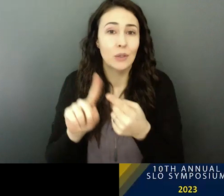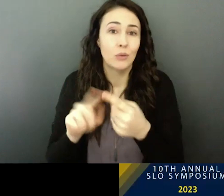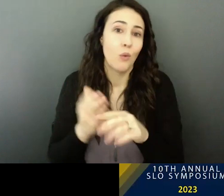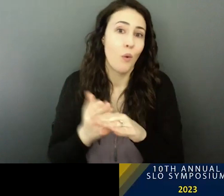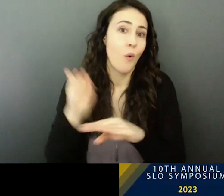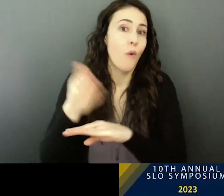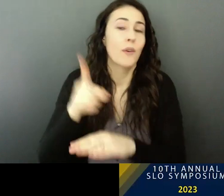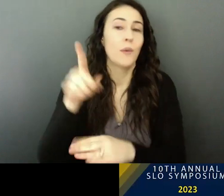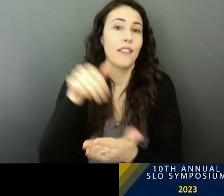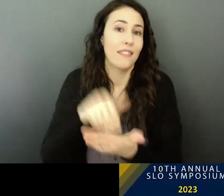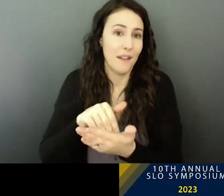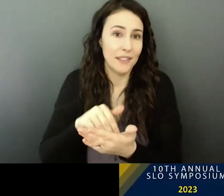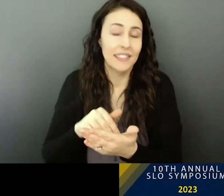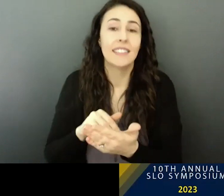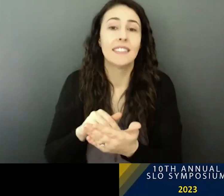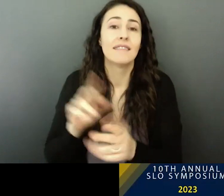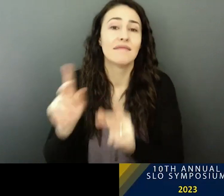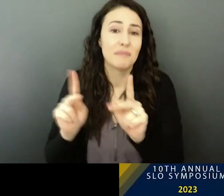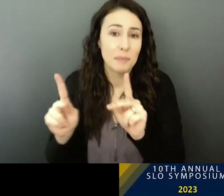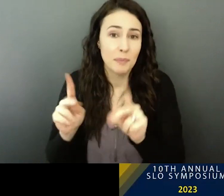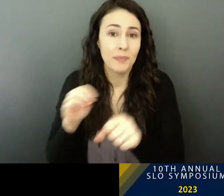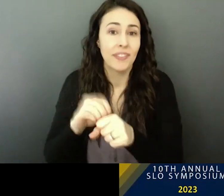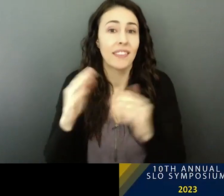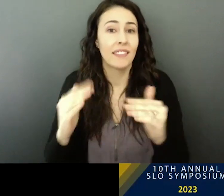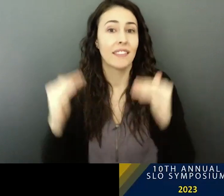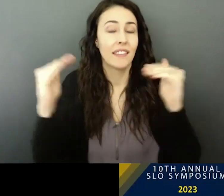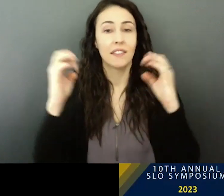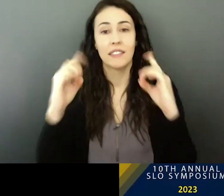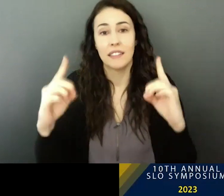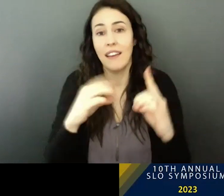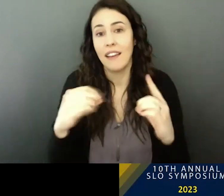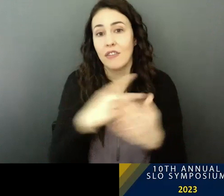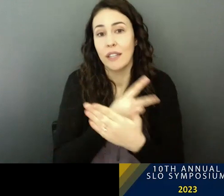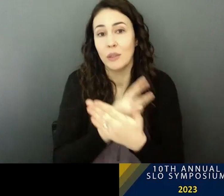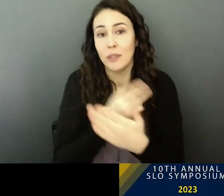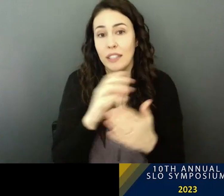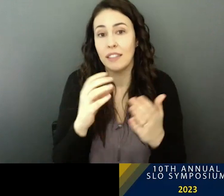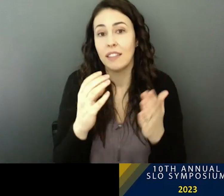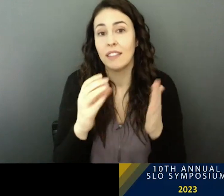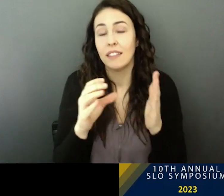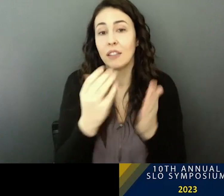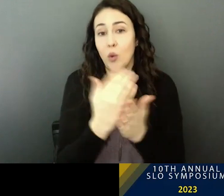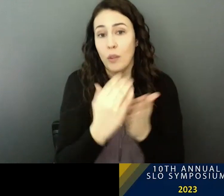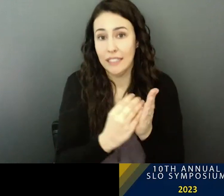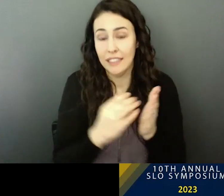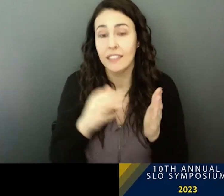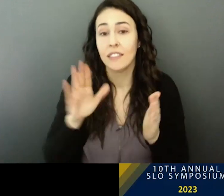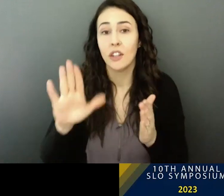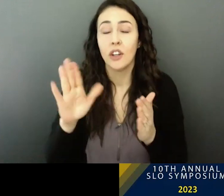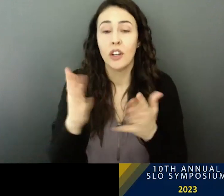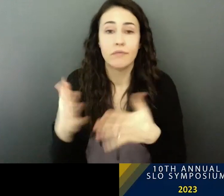practicing professionals in higher education in her graduate courses. Her primary professional focus is